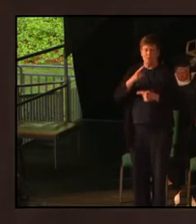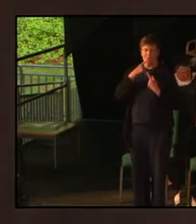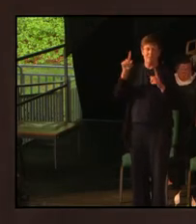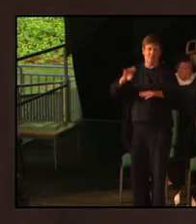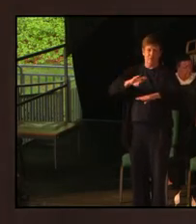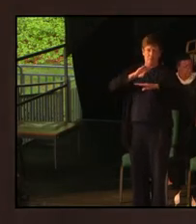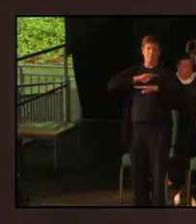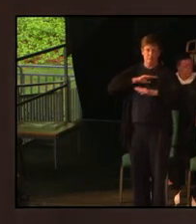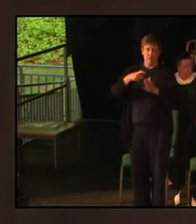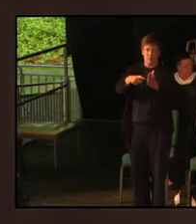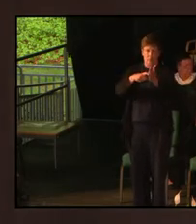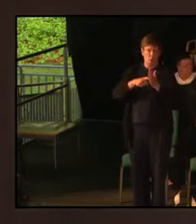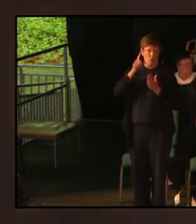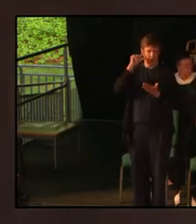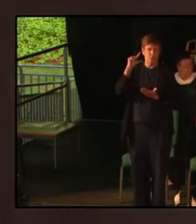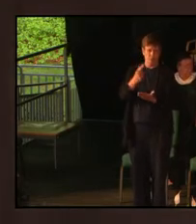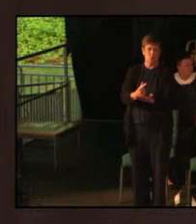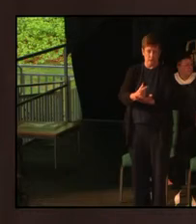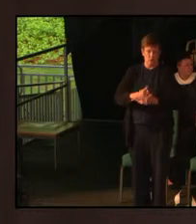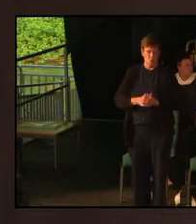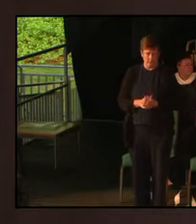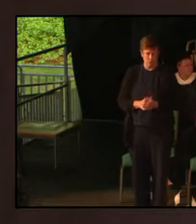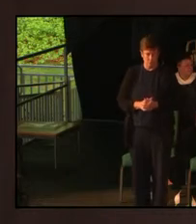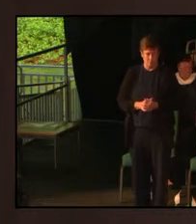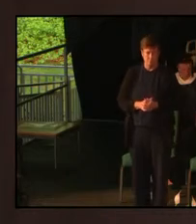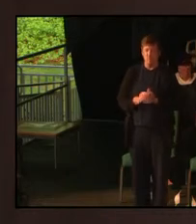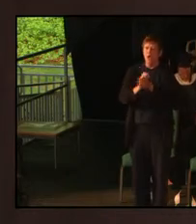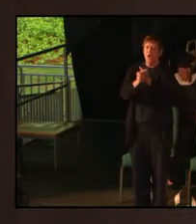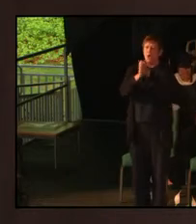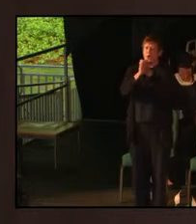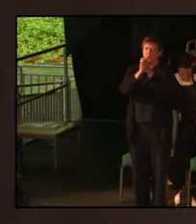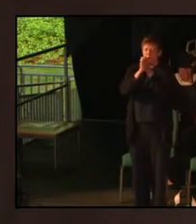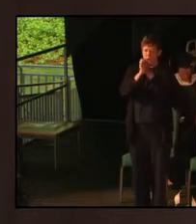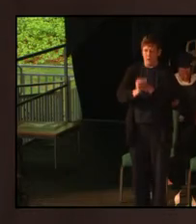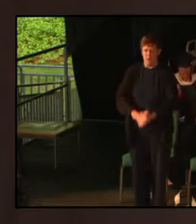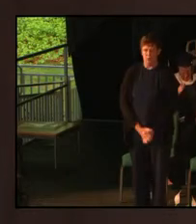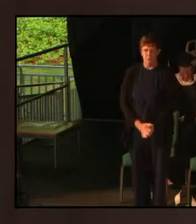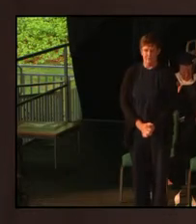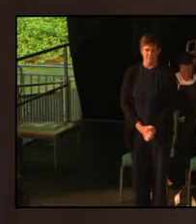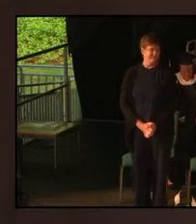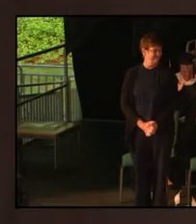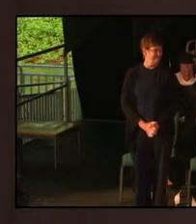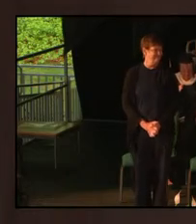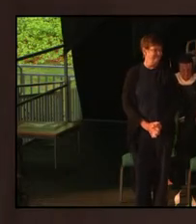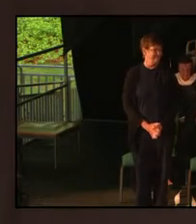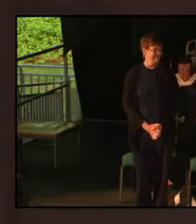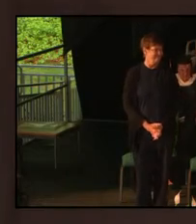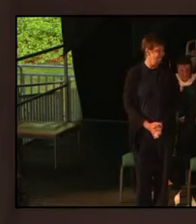requirements for graduation. Congratulations.